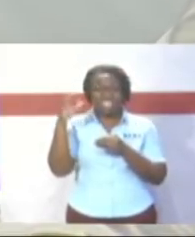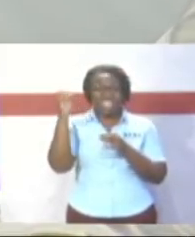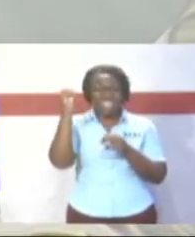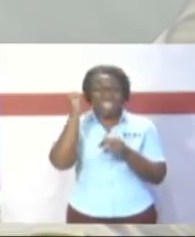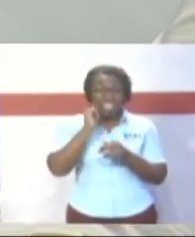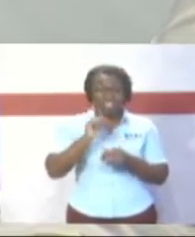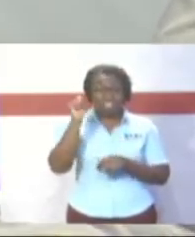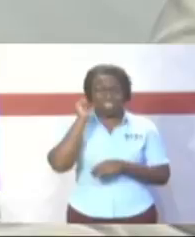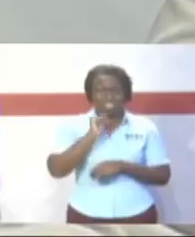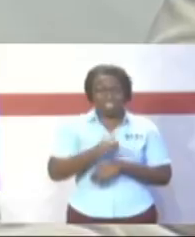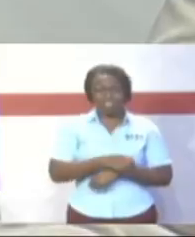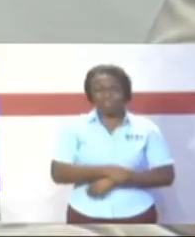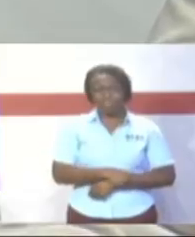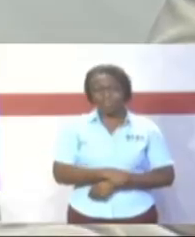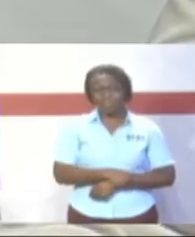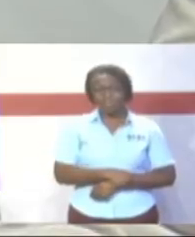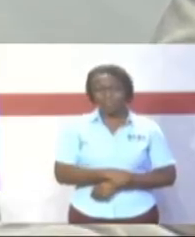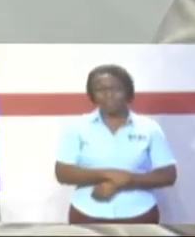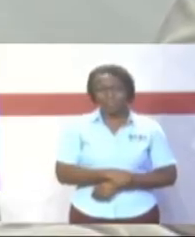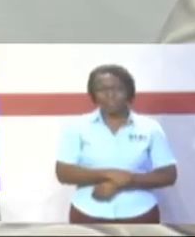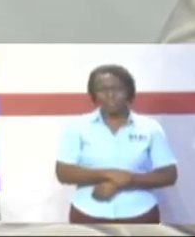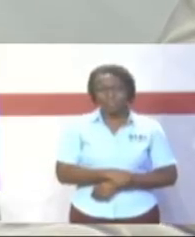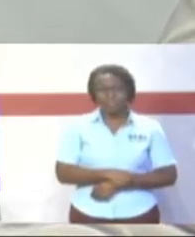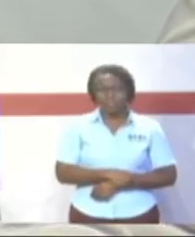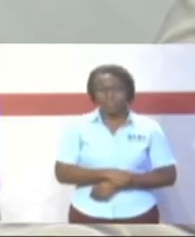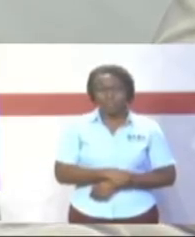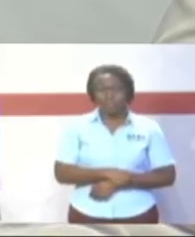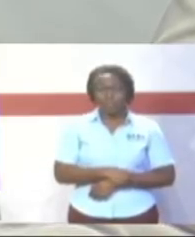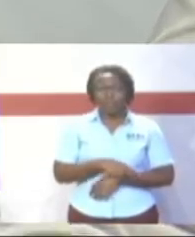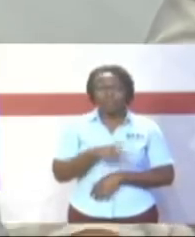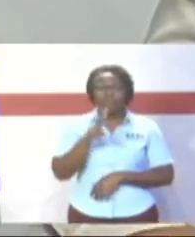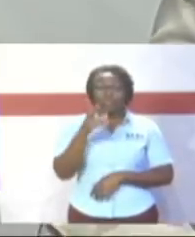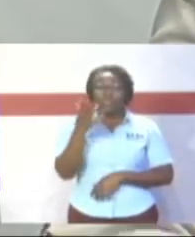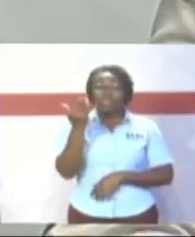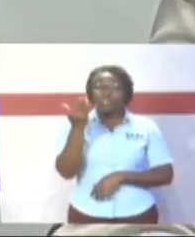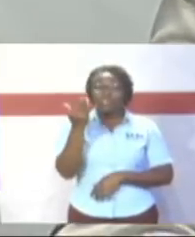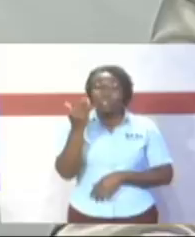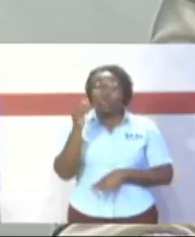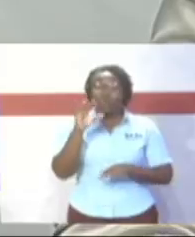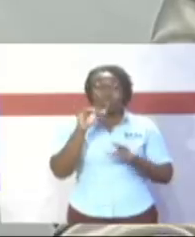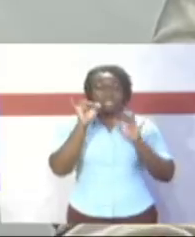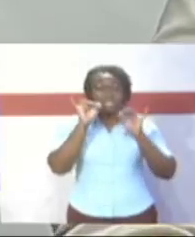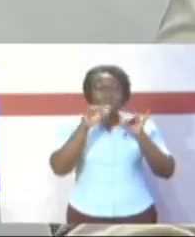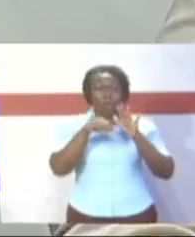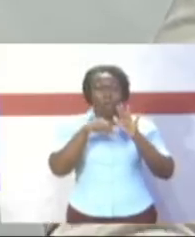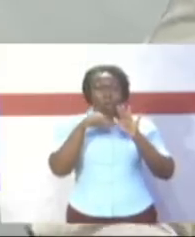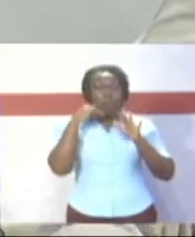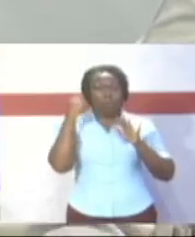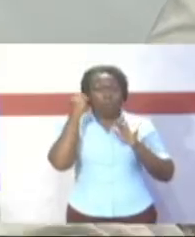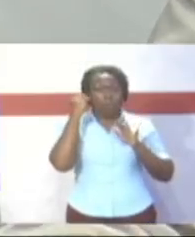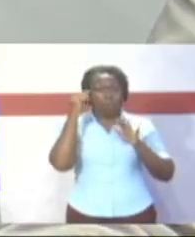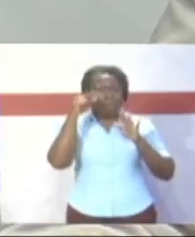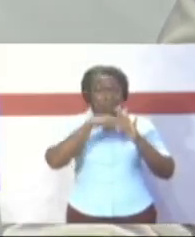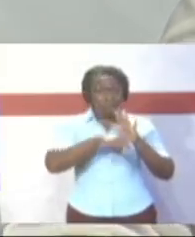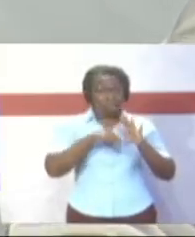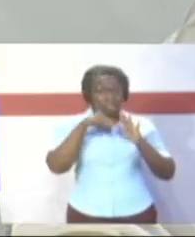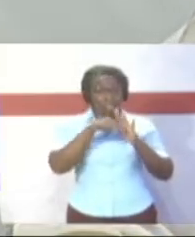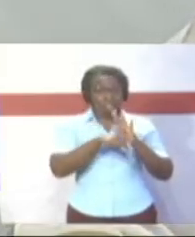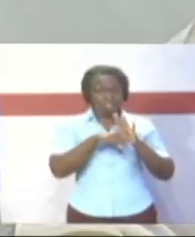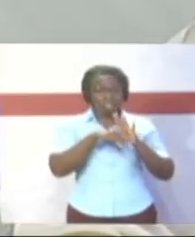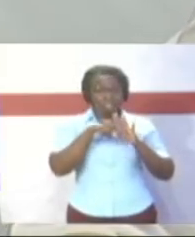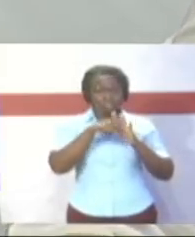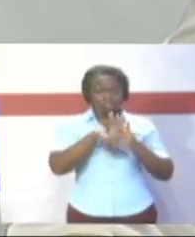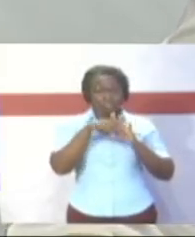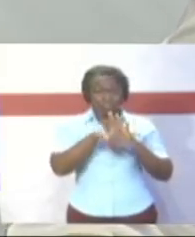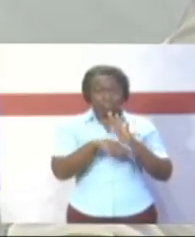have 215 active home quarantine cases, and in St. Andrews St. David, we have about 380 active home